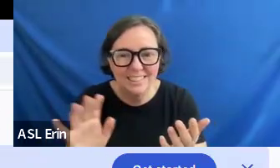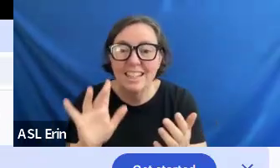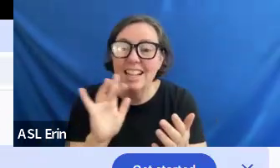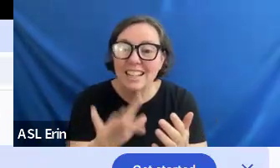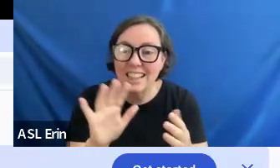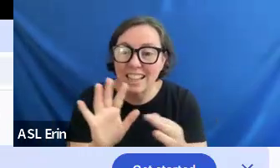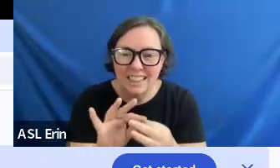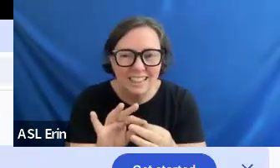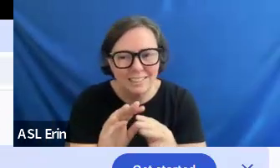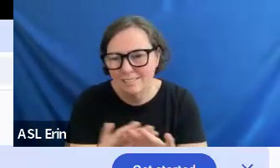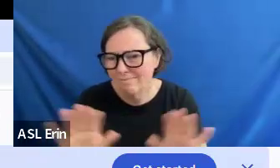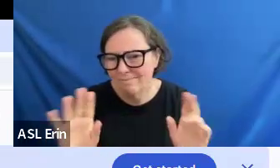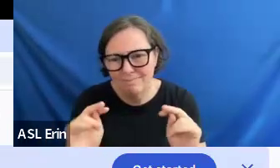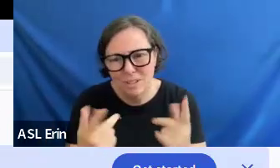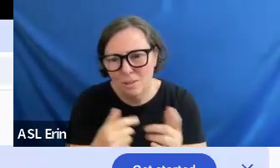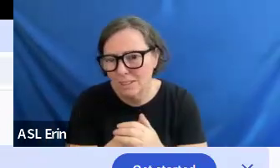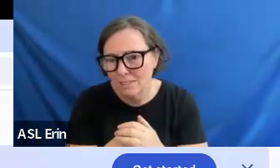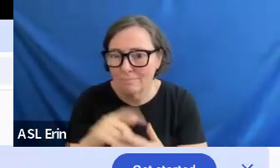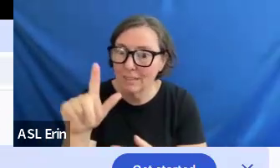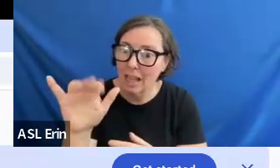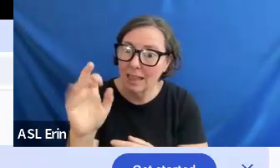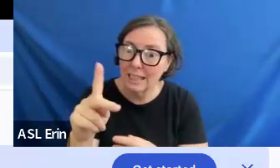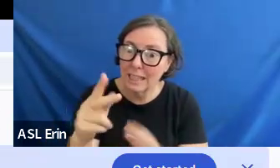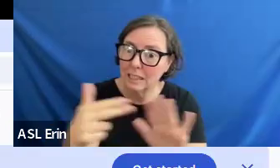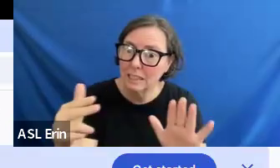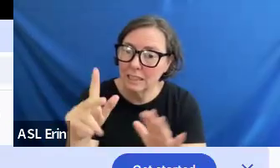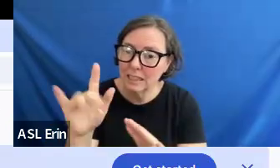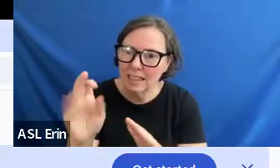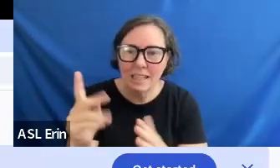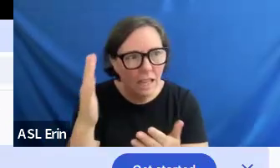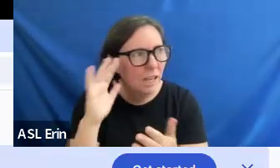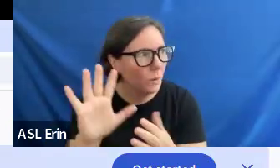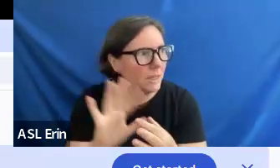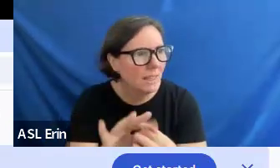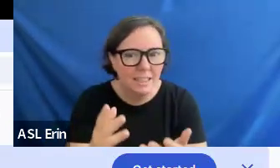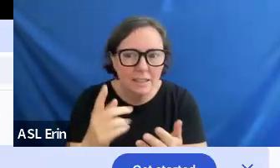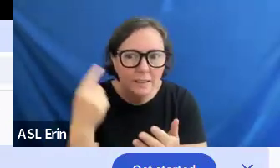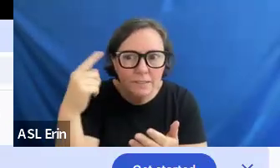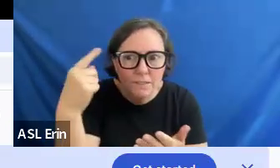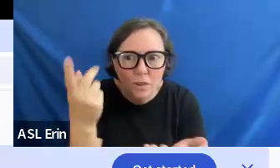link. Link. Great. I know that's a link.